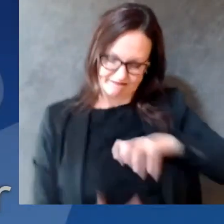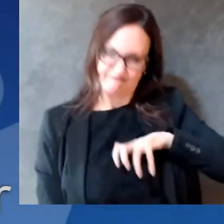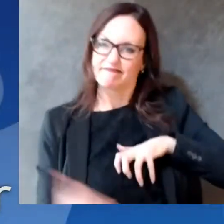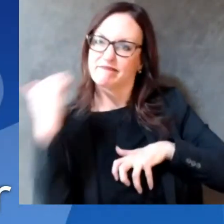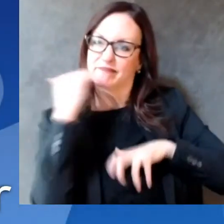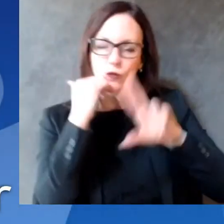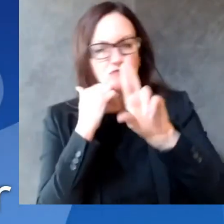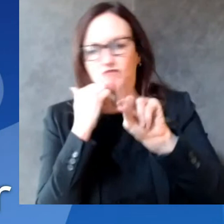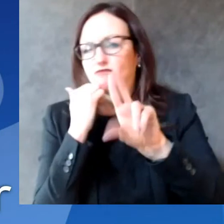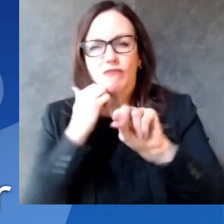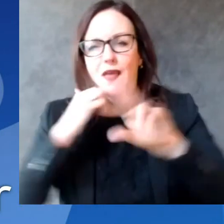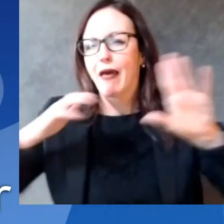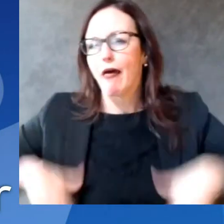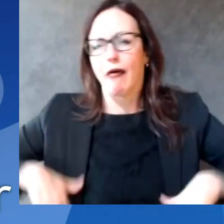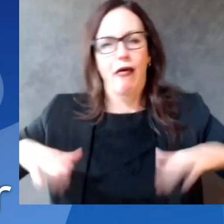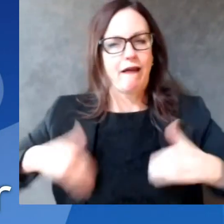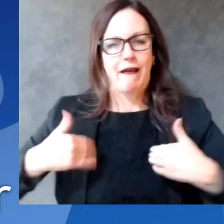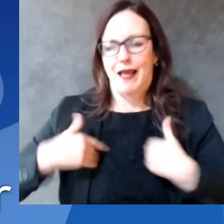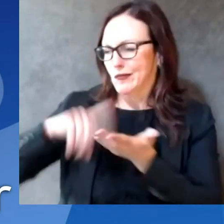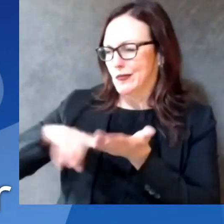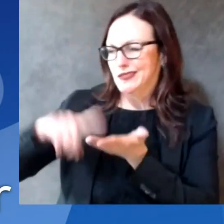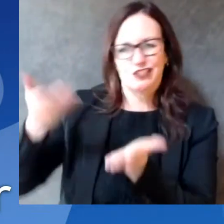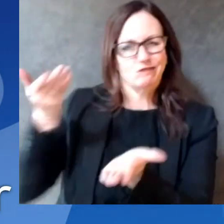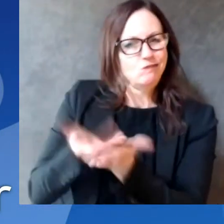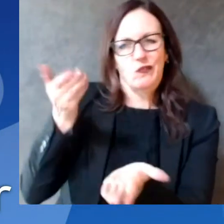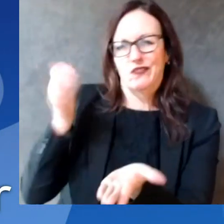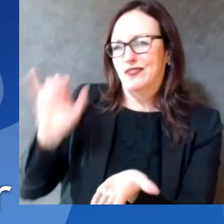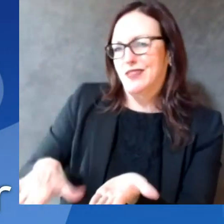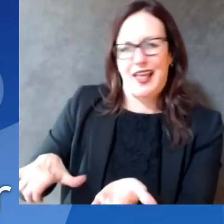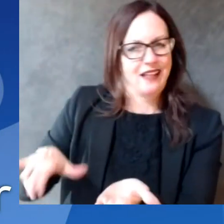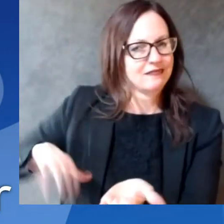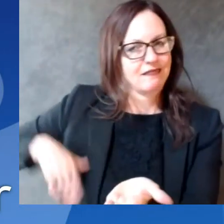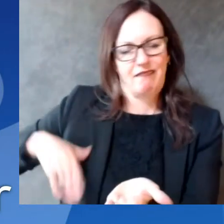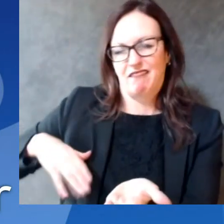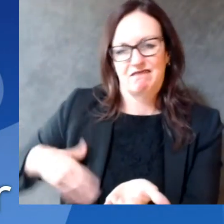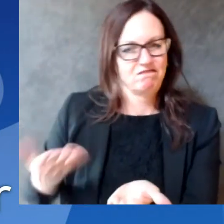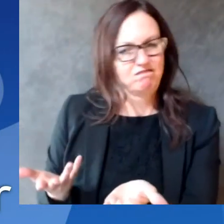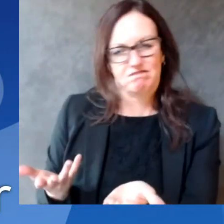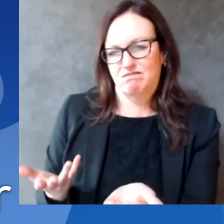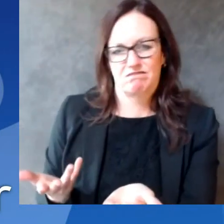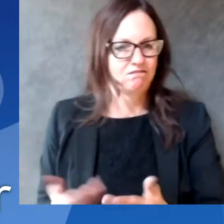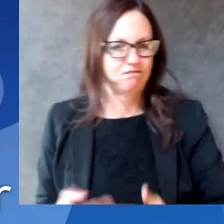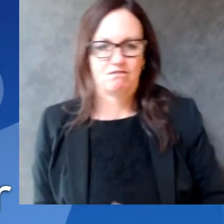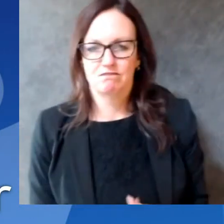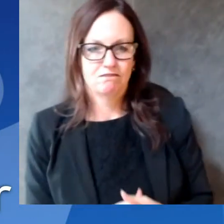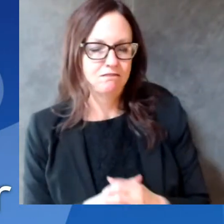Thank you for that. The next question to Stephanie Hoff at WisPolitics.